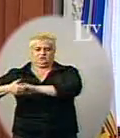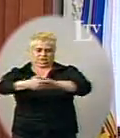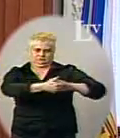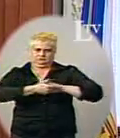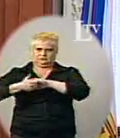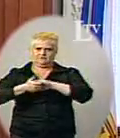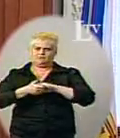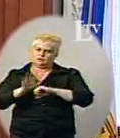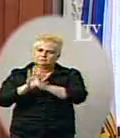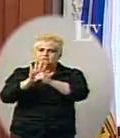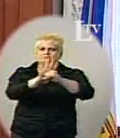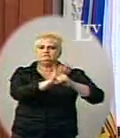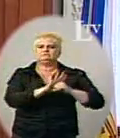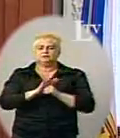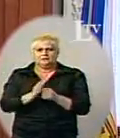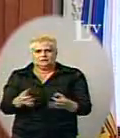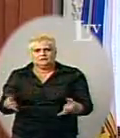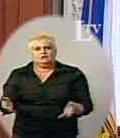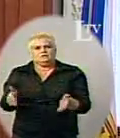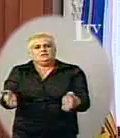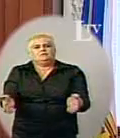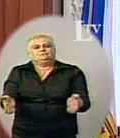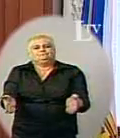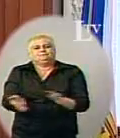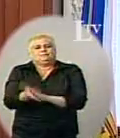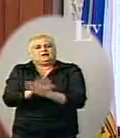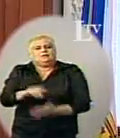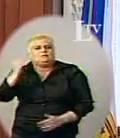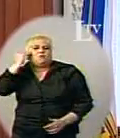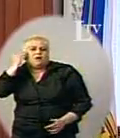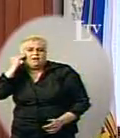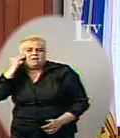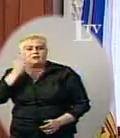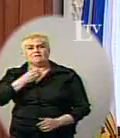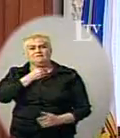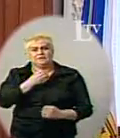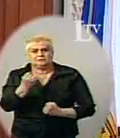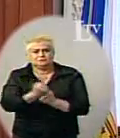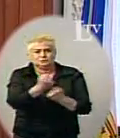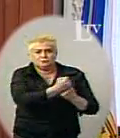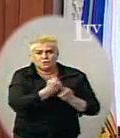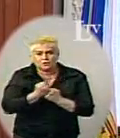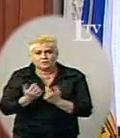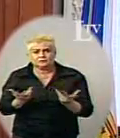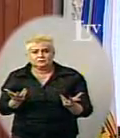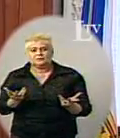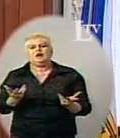raise awareness, increase support for victims, and ultimately prevent